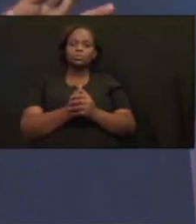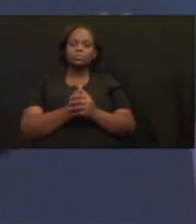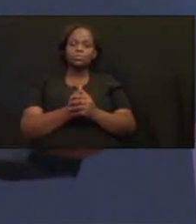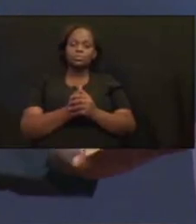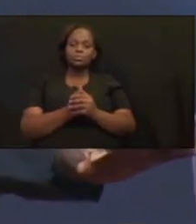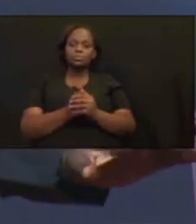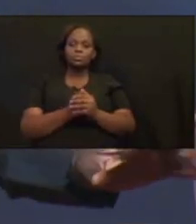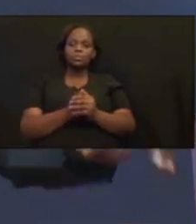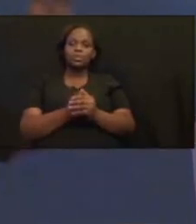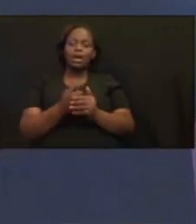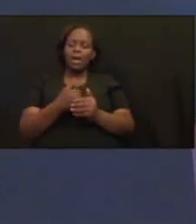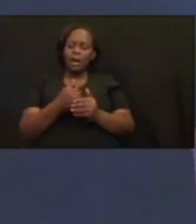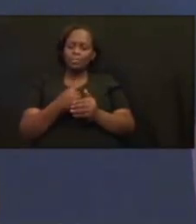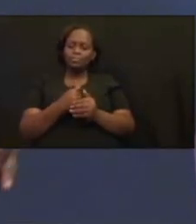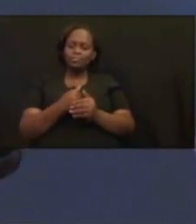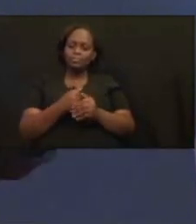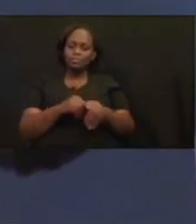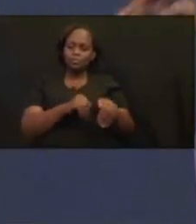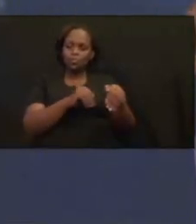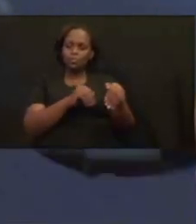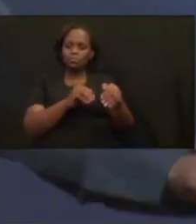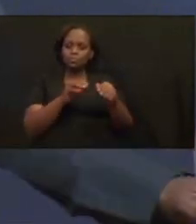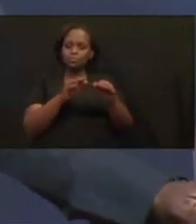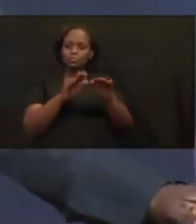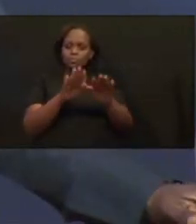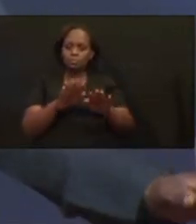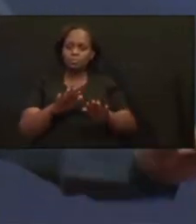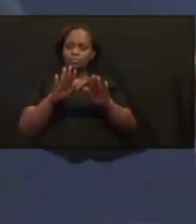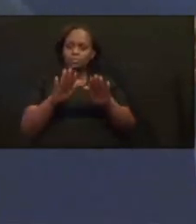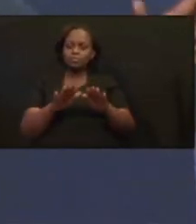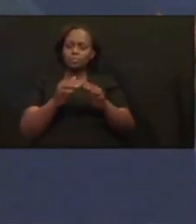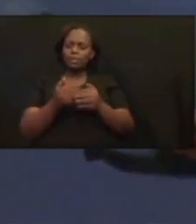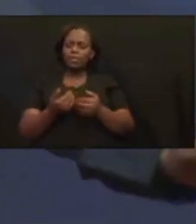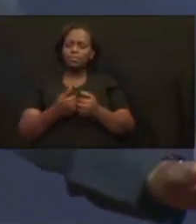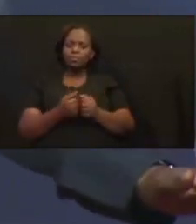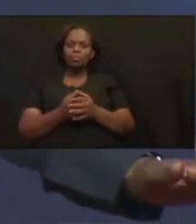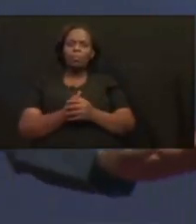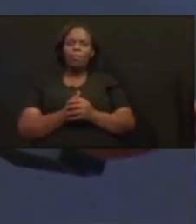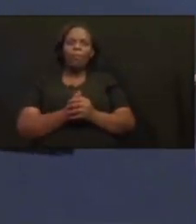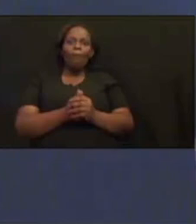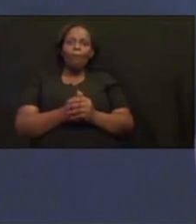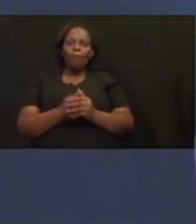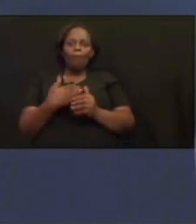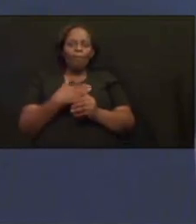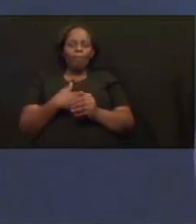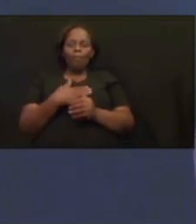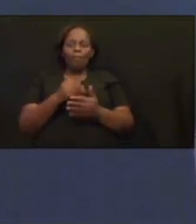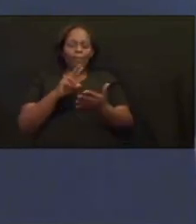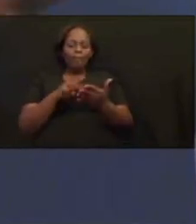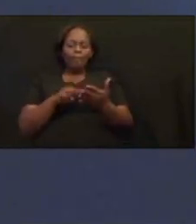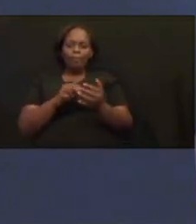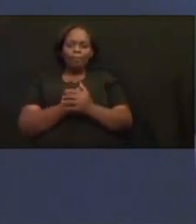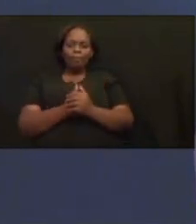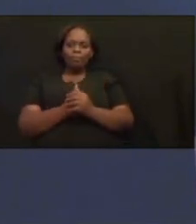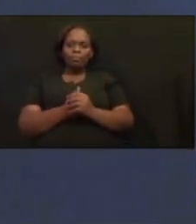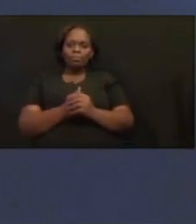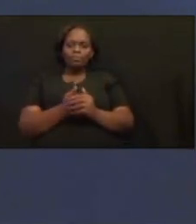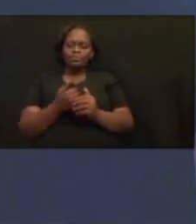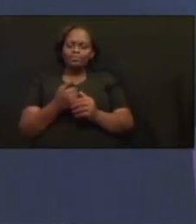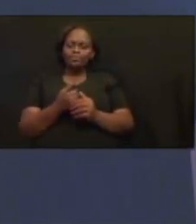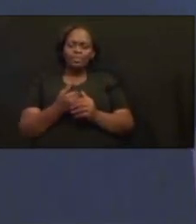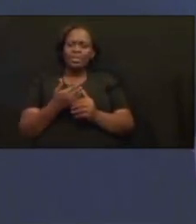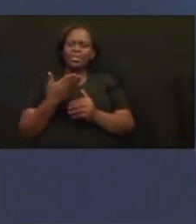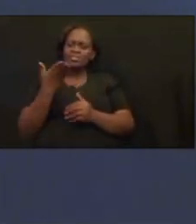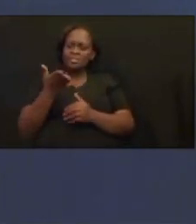just follow carefully, sent from God. Just leave the remaining part of that statement. There was a